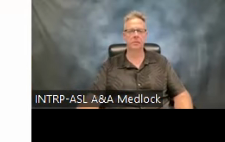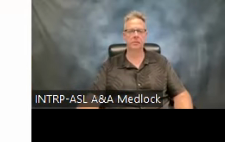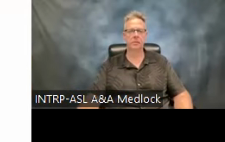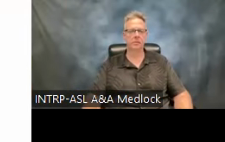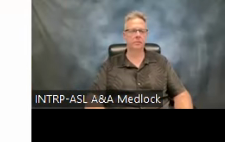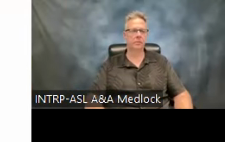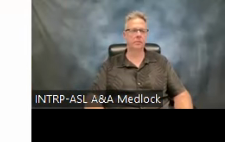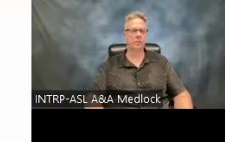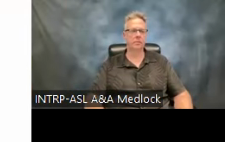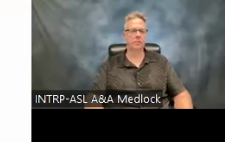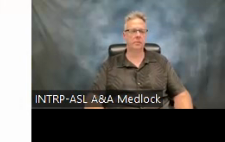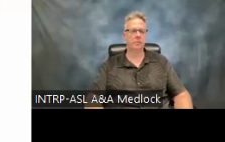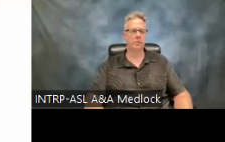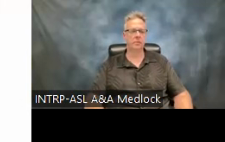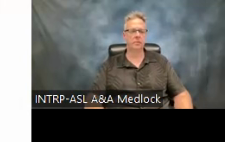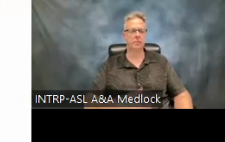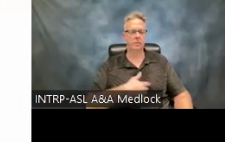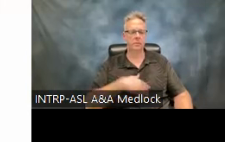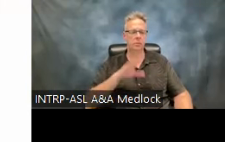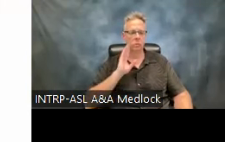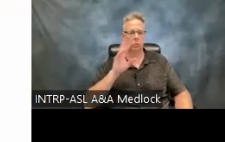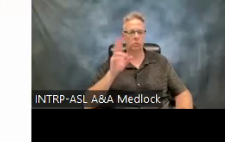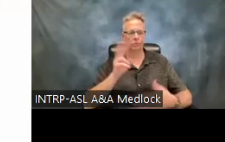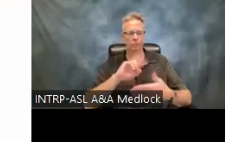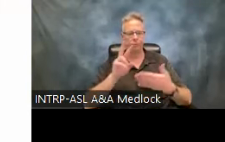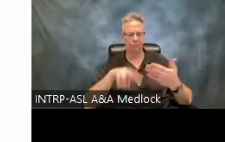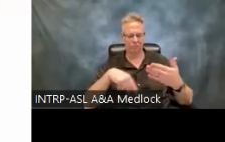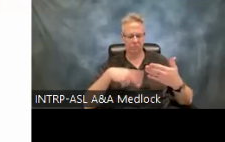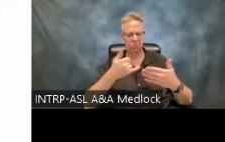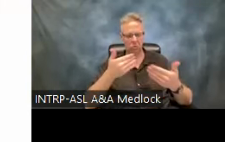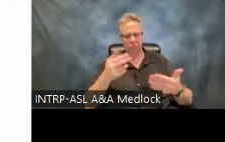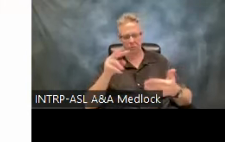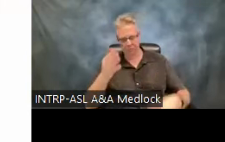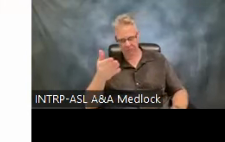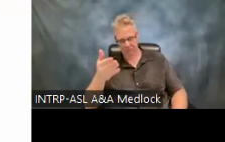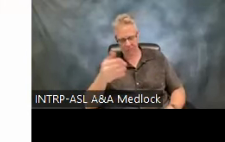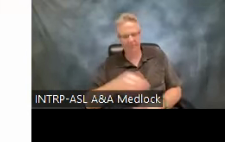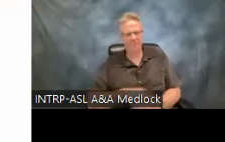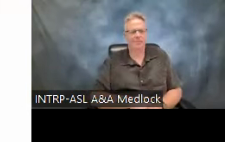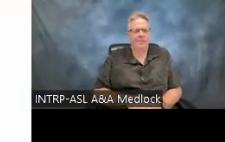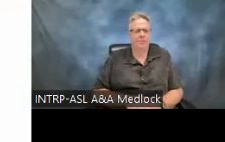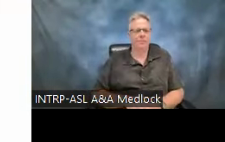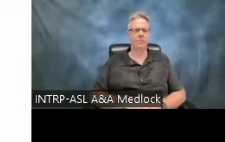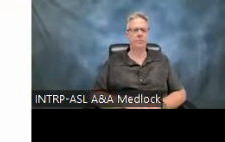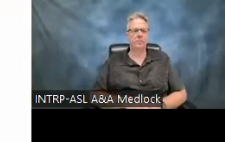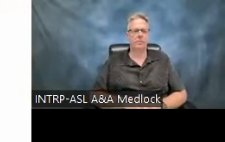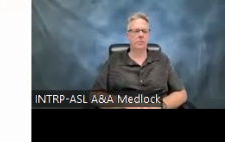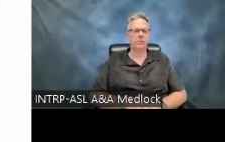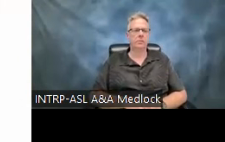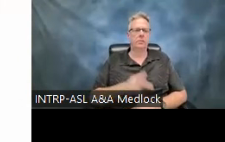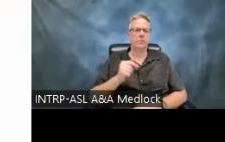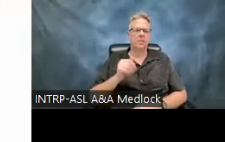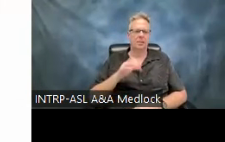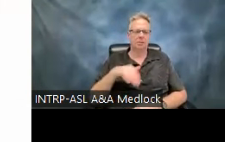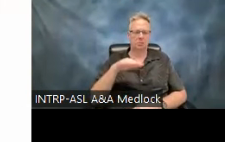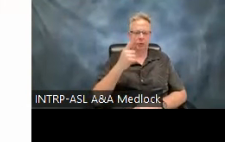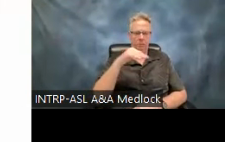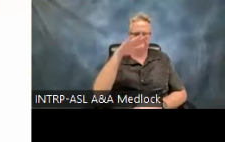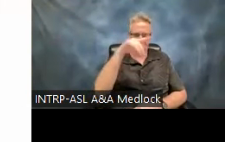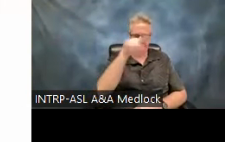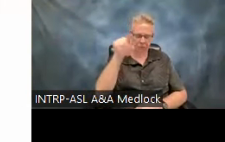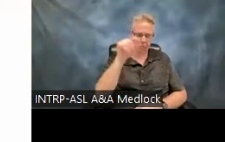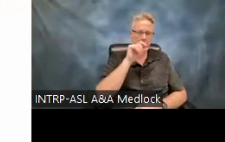I'll read this section just so it kind of gets into what we're saying. So the PAC, having evaluated body camera structures and